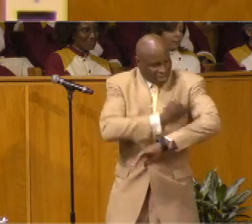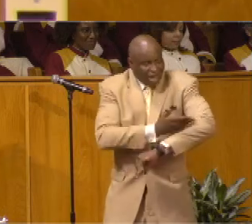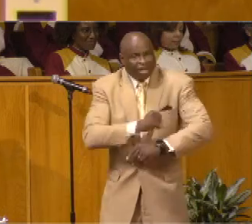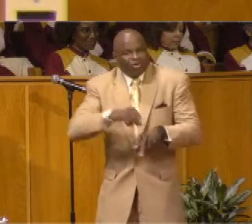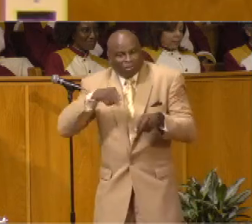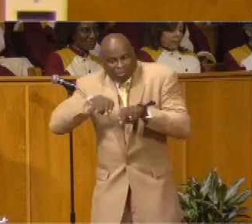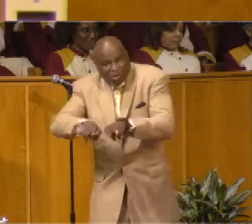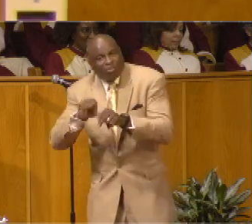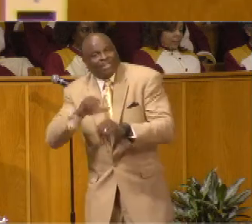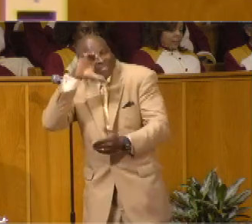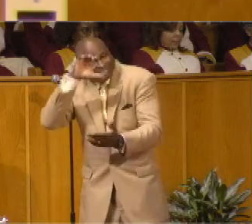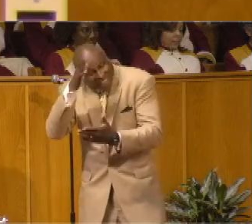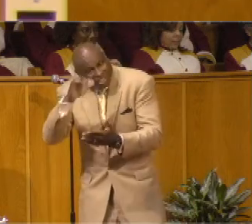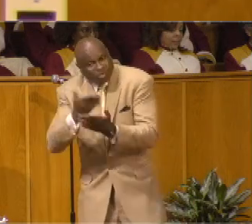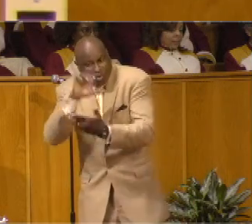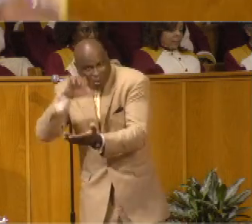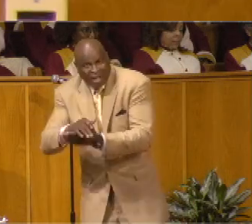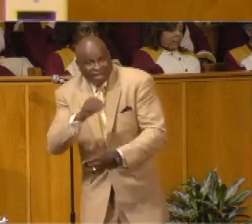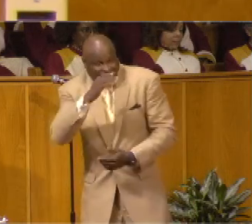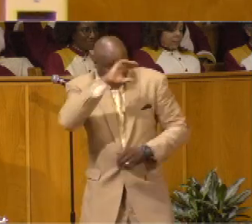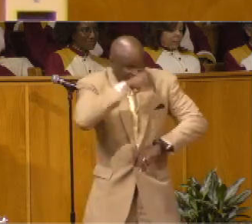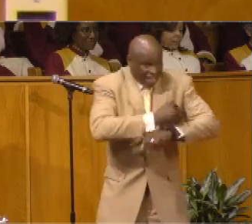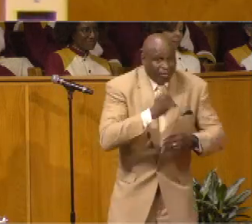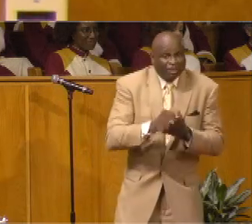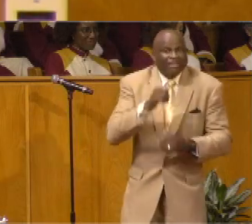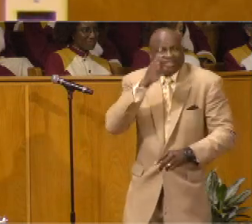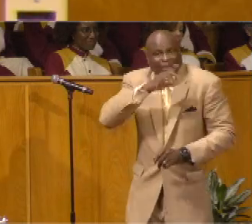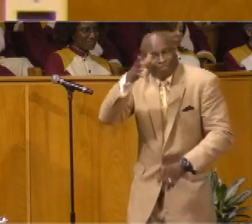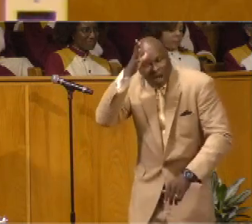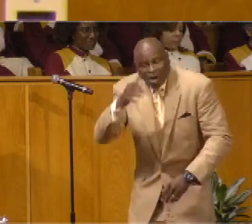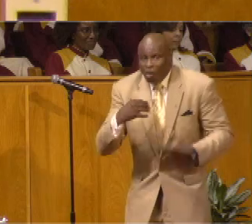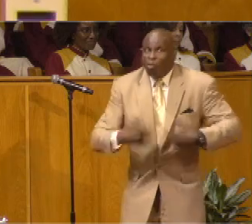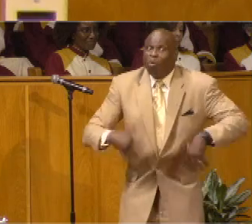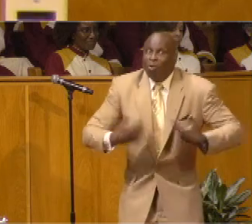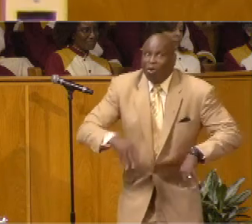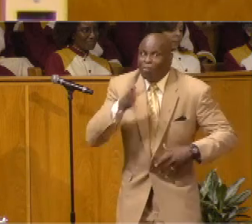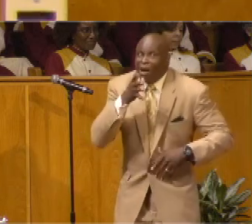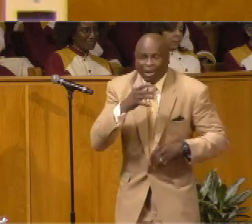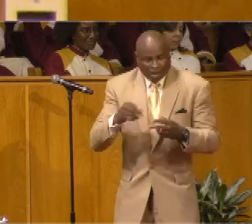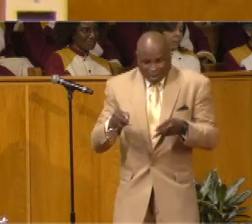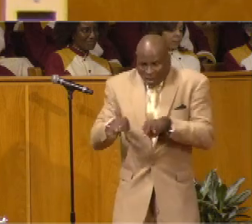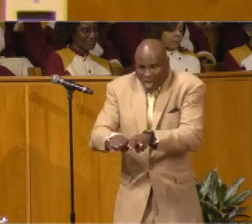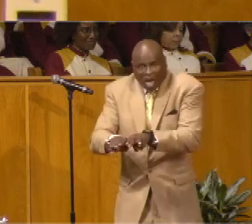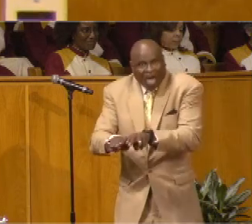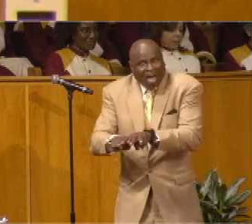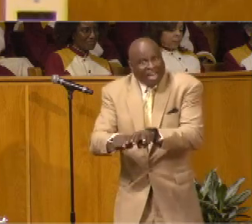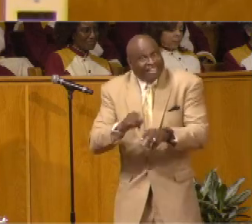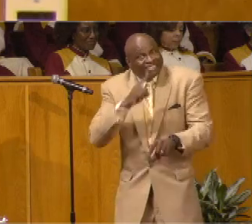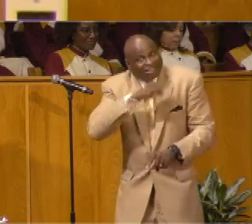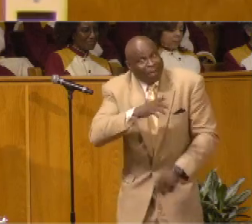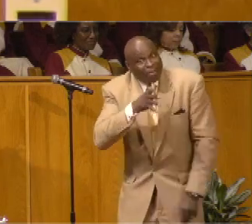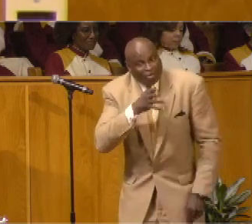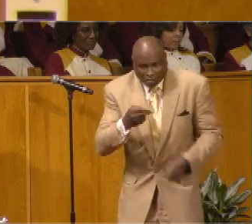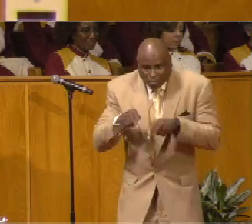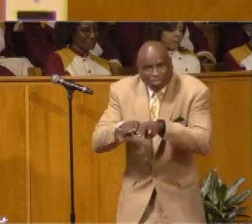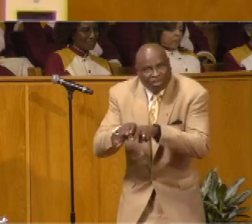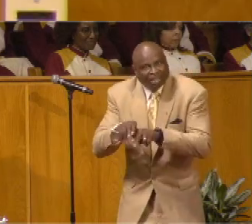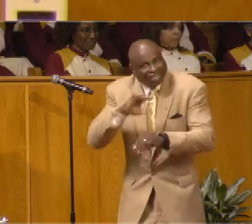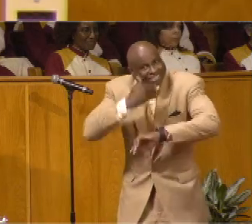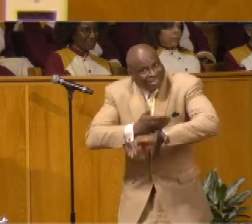sleeping with his daddy's new wife, so a son was sleeping with his stepmama. I'm telling y'all, ain't no drama like real church.